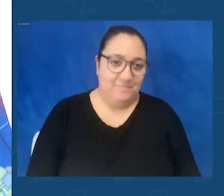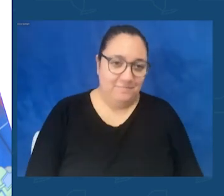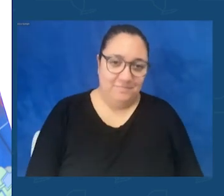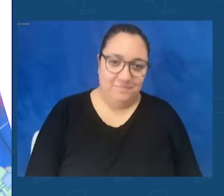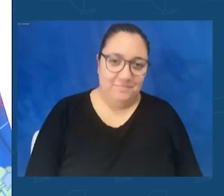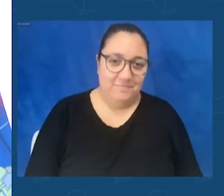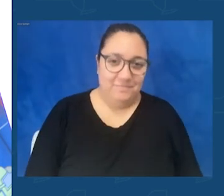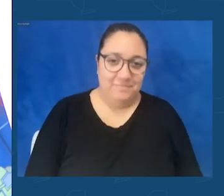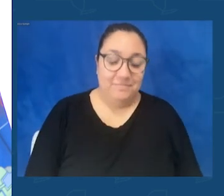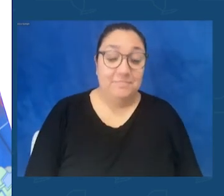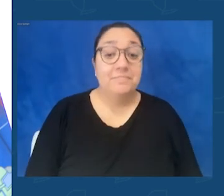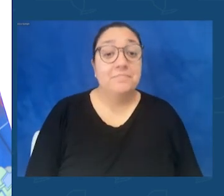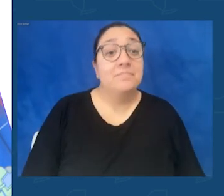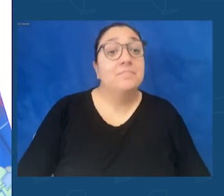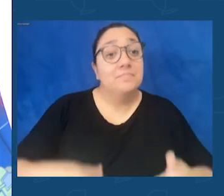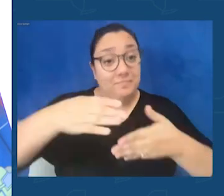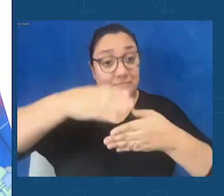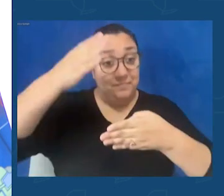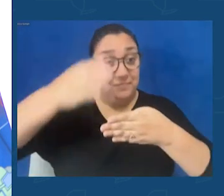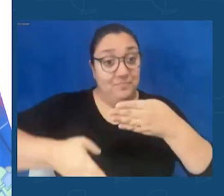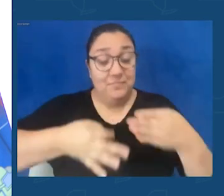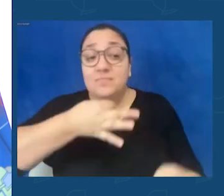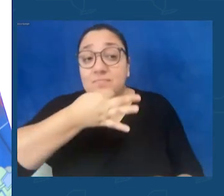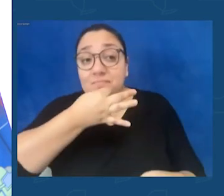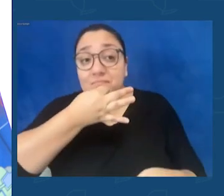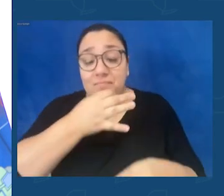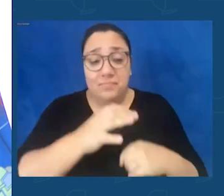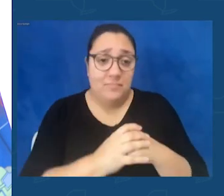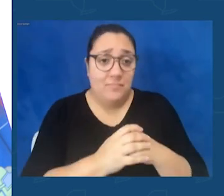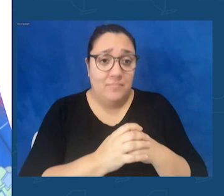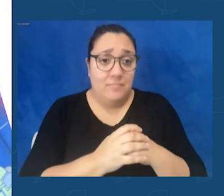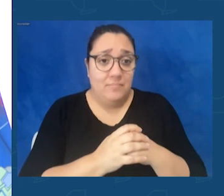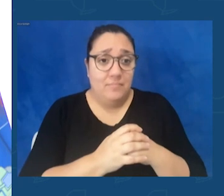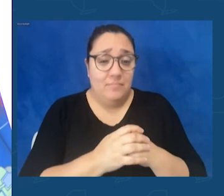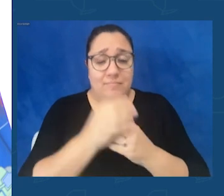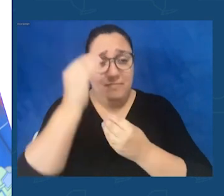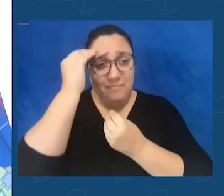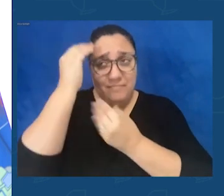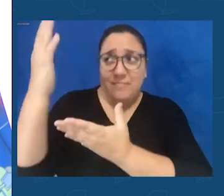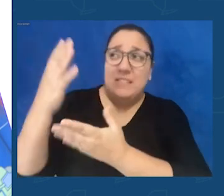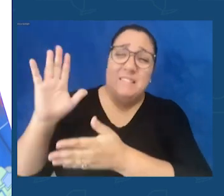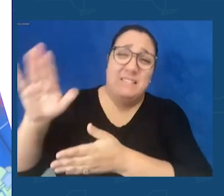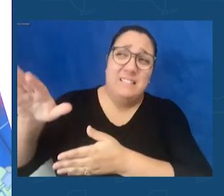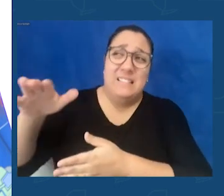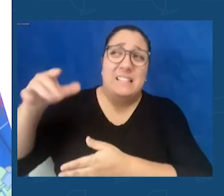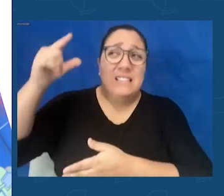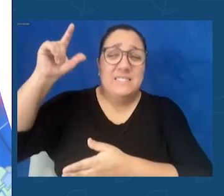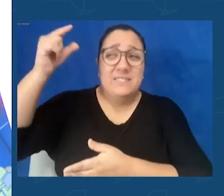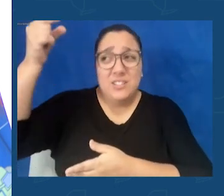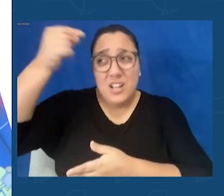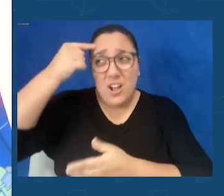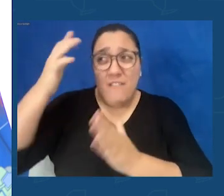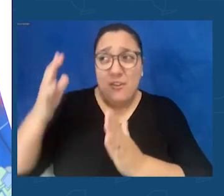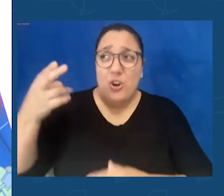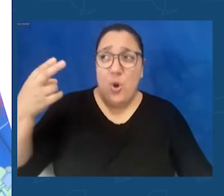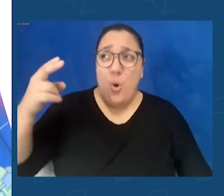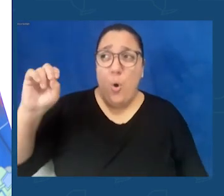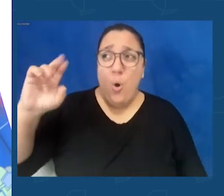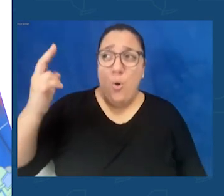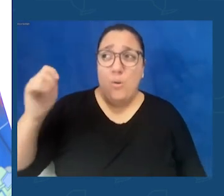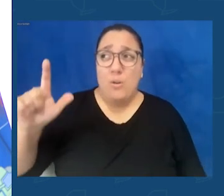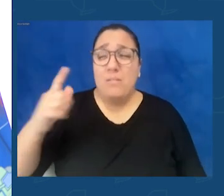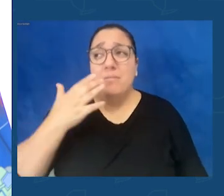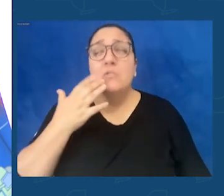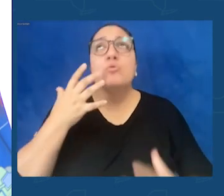In closing, I extend my deepest gratitude to Governor Kathy Hochul and all of those who have played a role in making